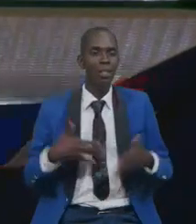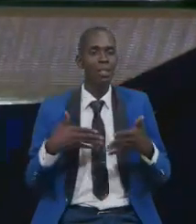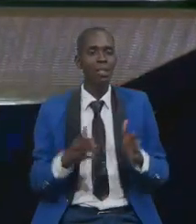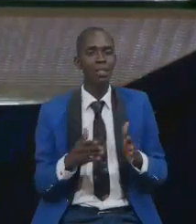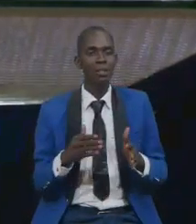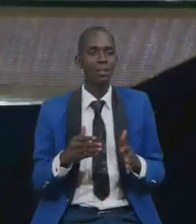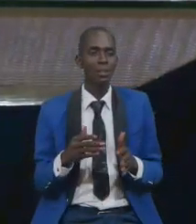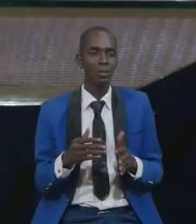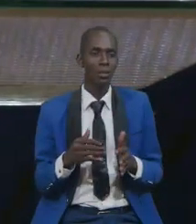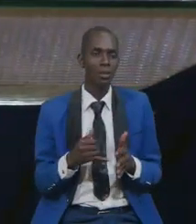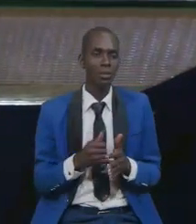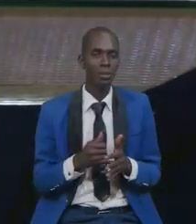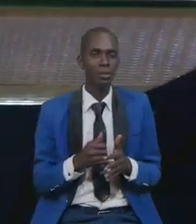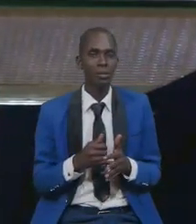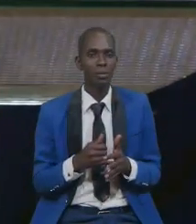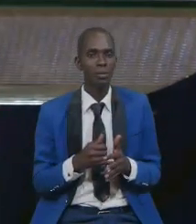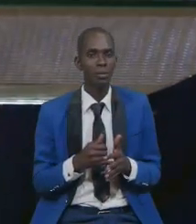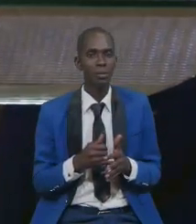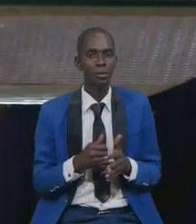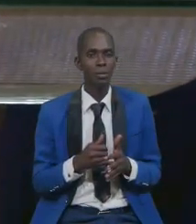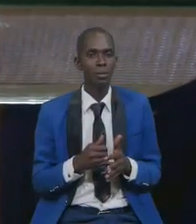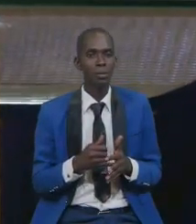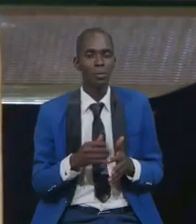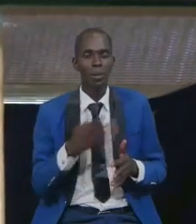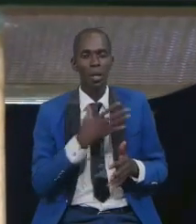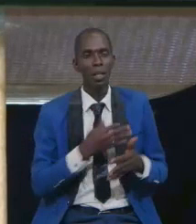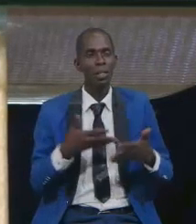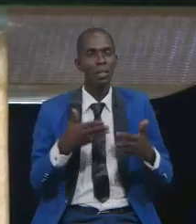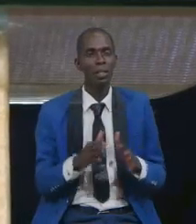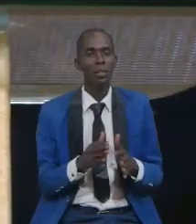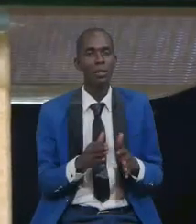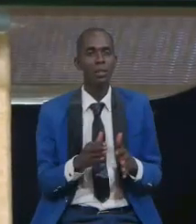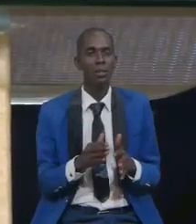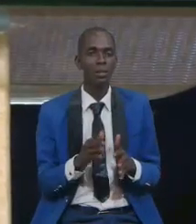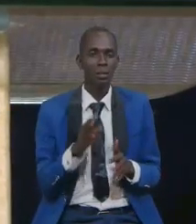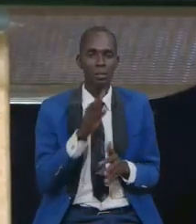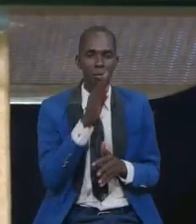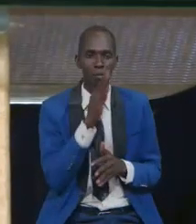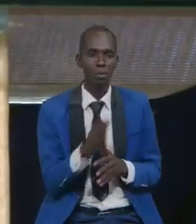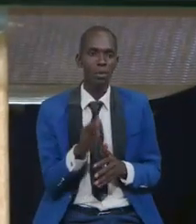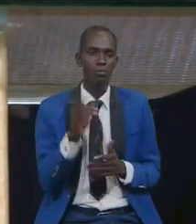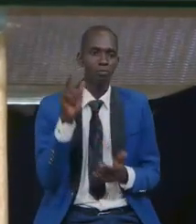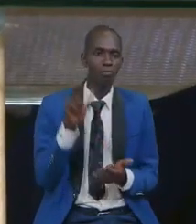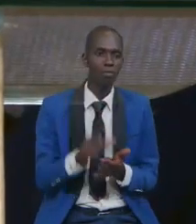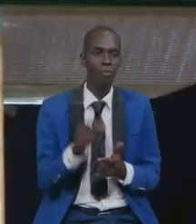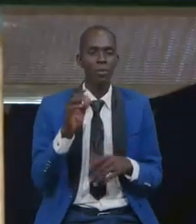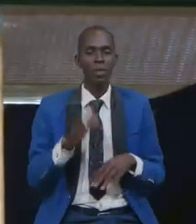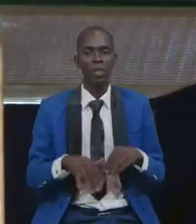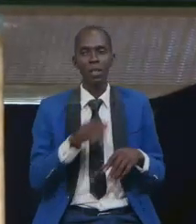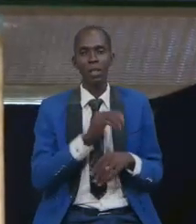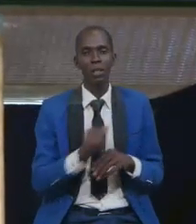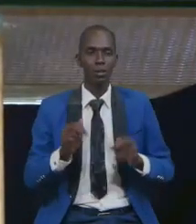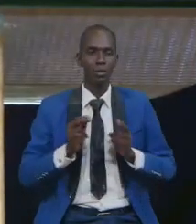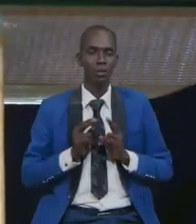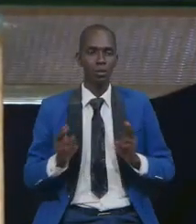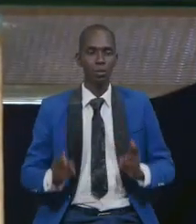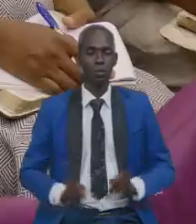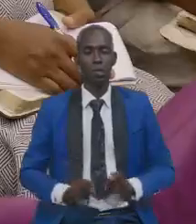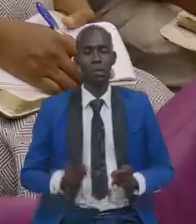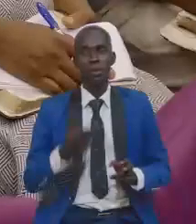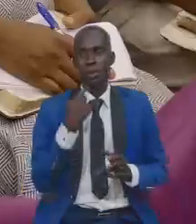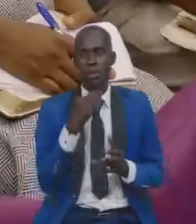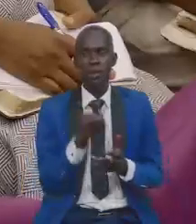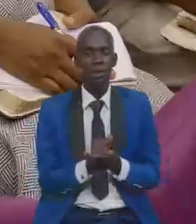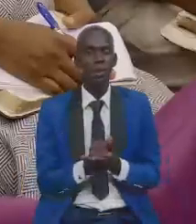degraded, deranged, and let him be less than a human being. It says, let the